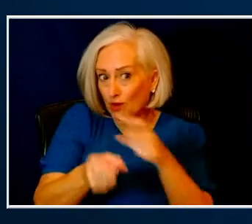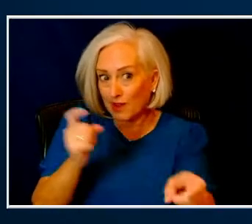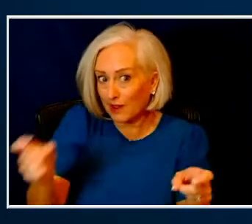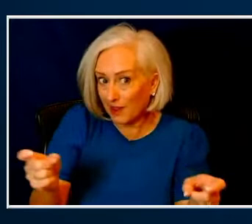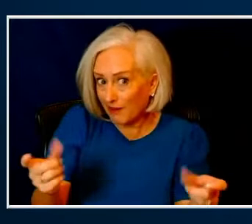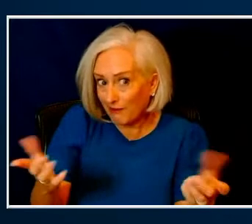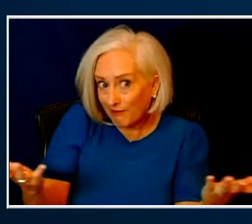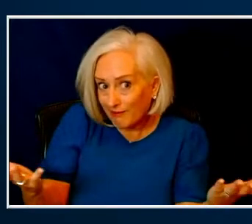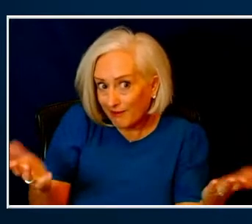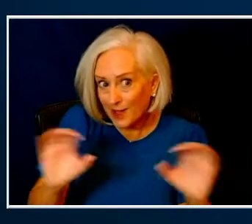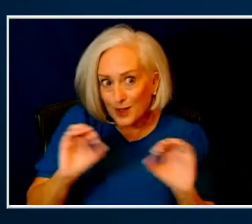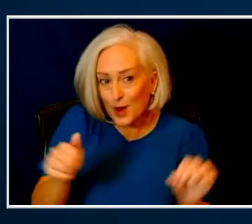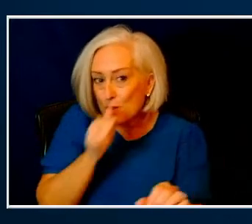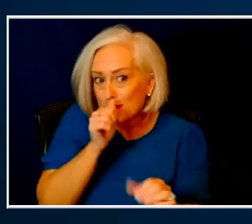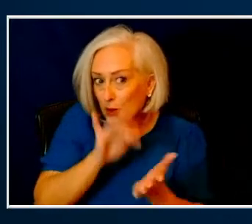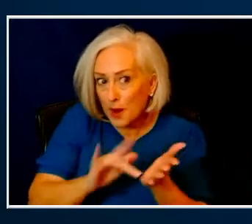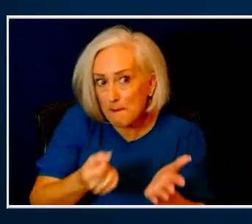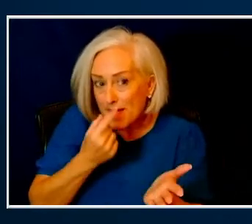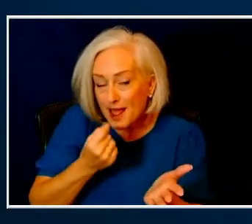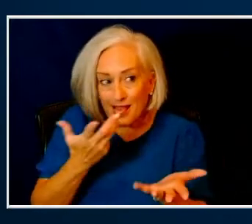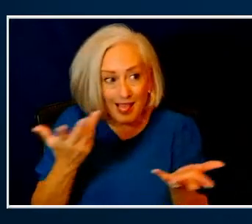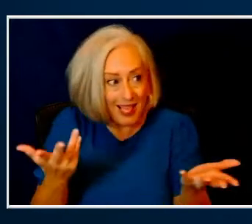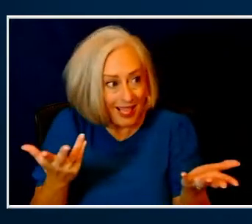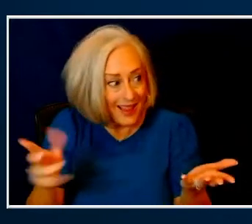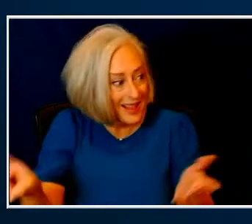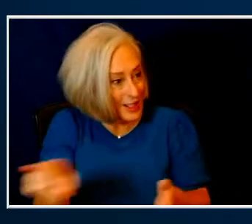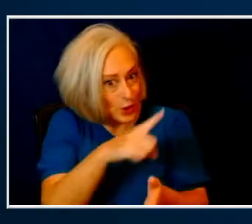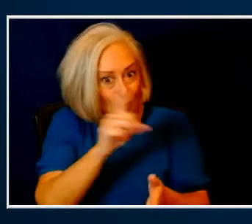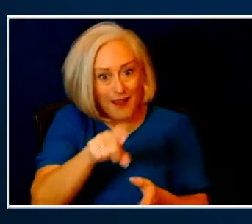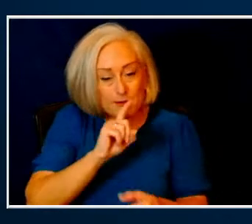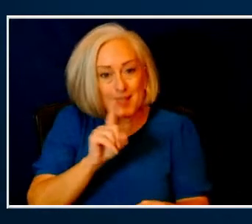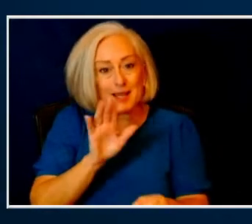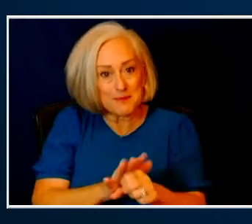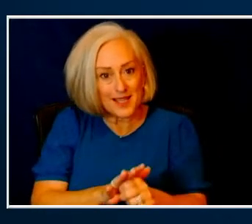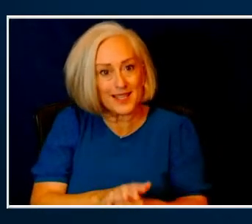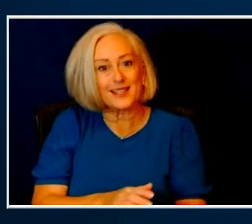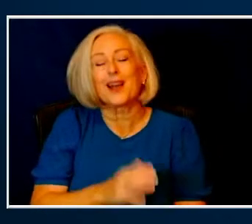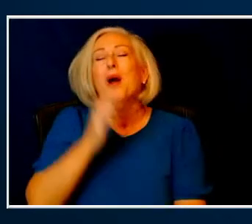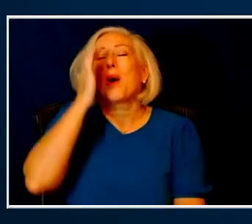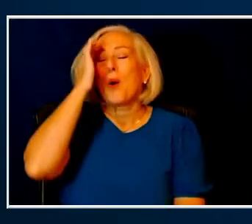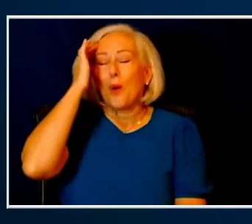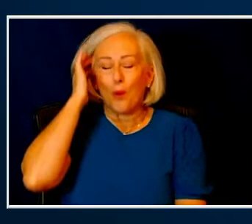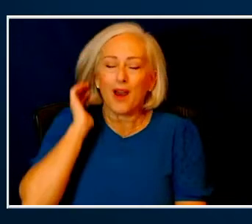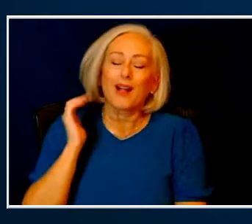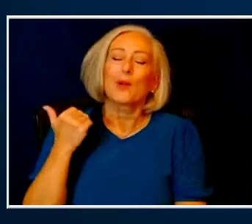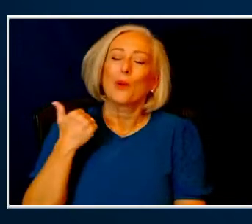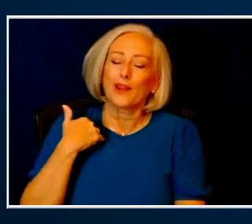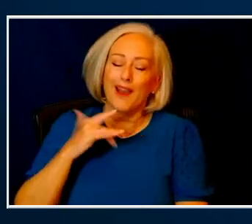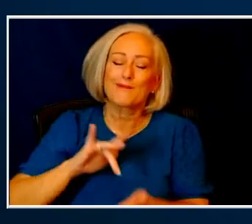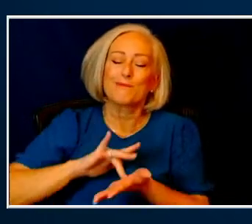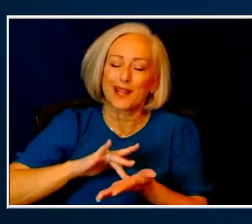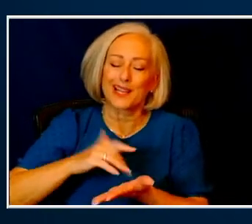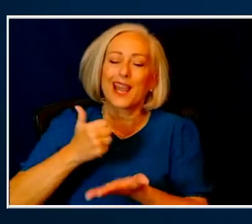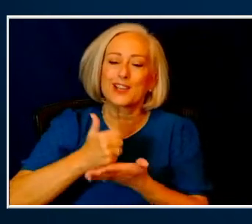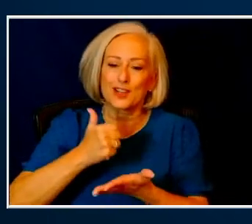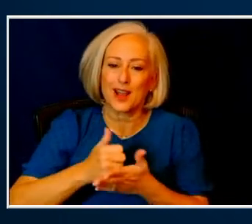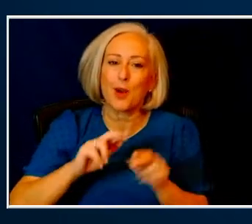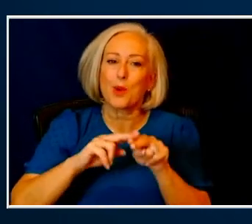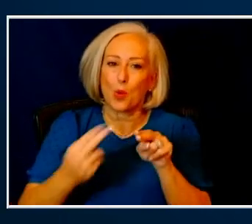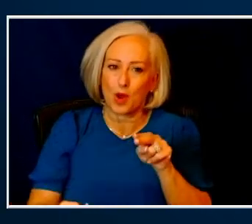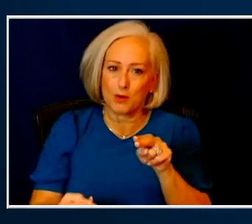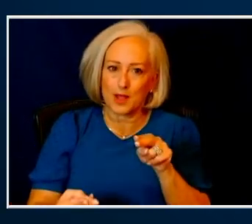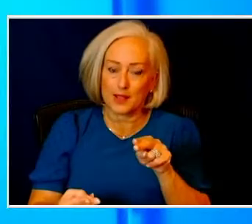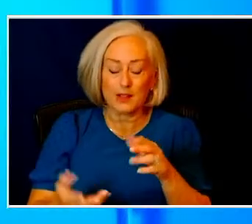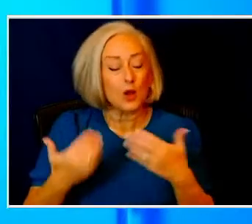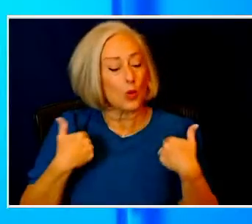secret pill? The secret pill is your own commitment? Well, there is medication-assisted weight loss, and there have been major improvements in that